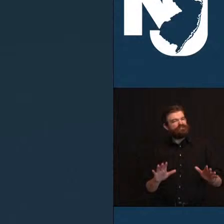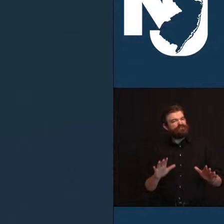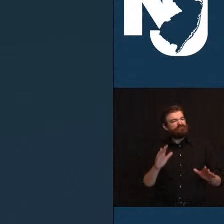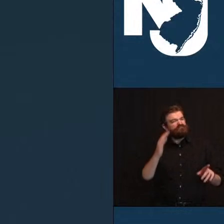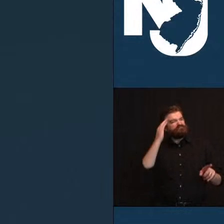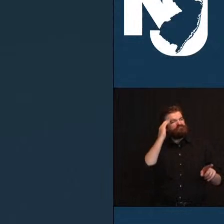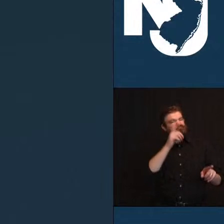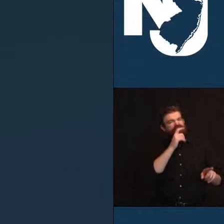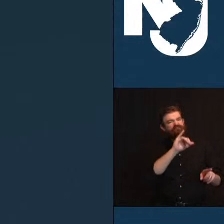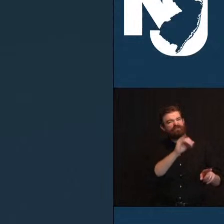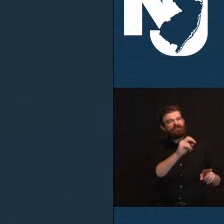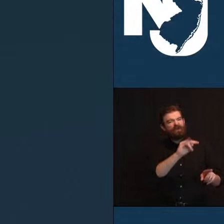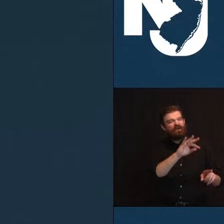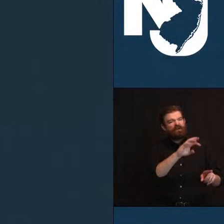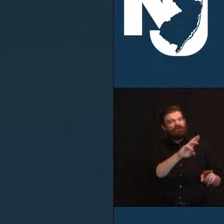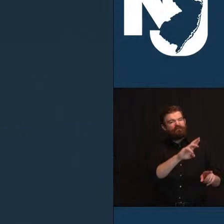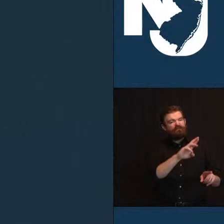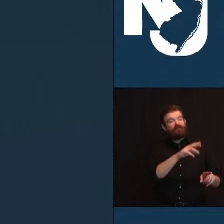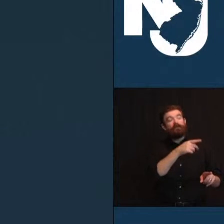of the Year for